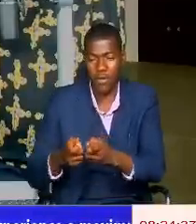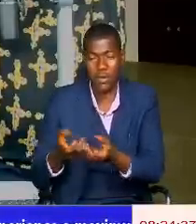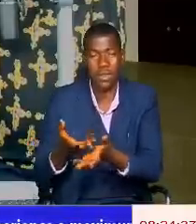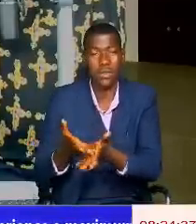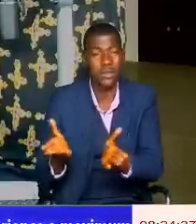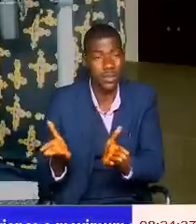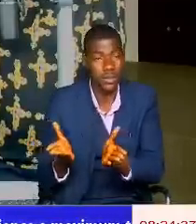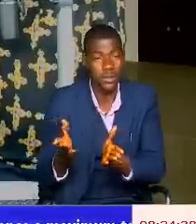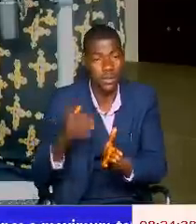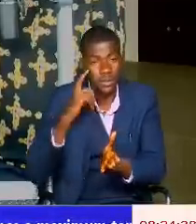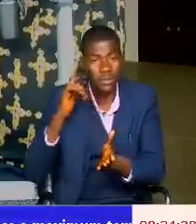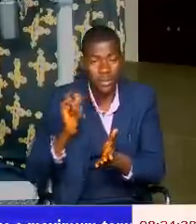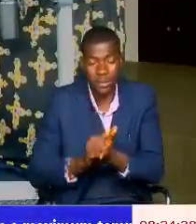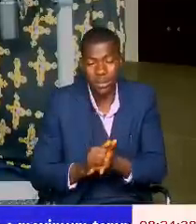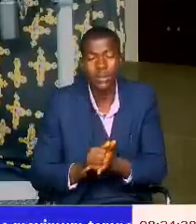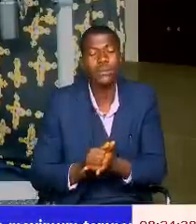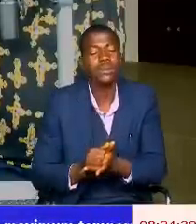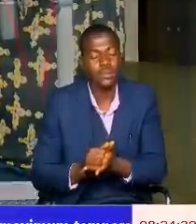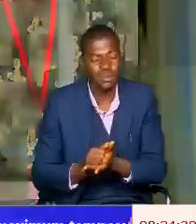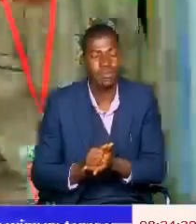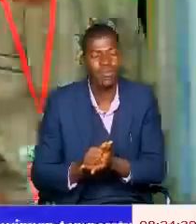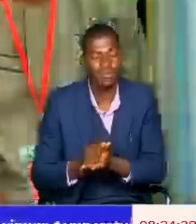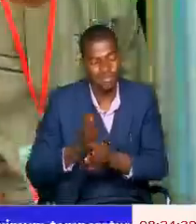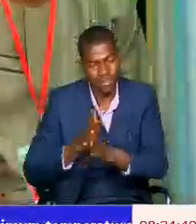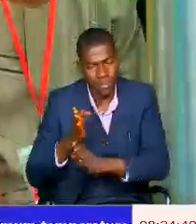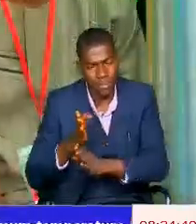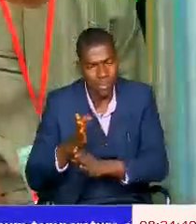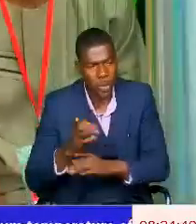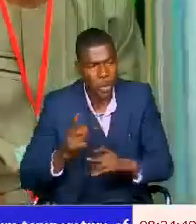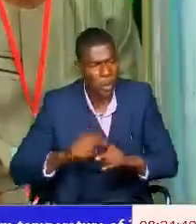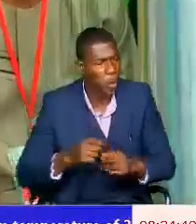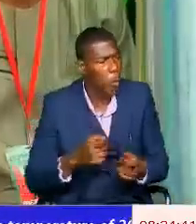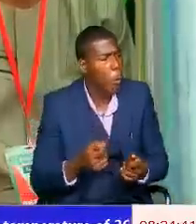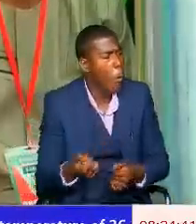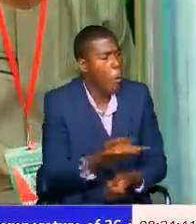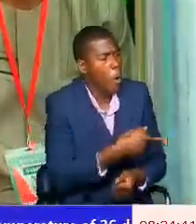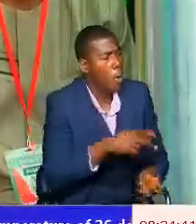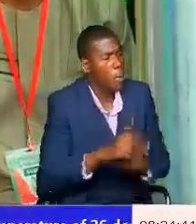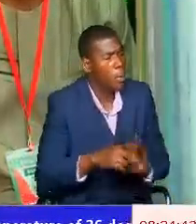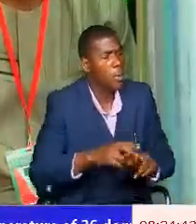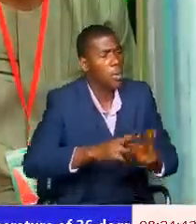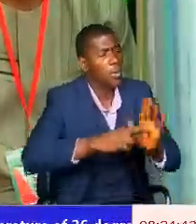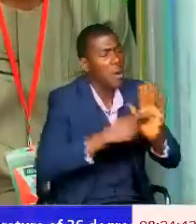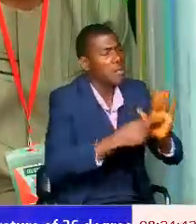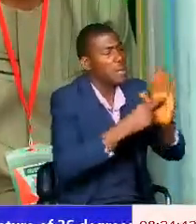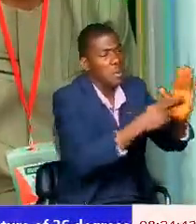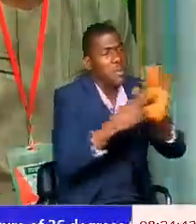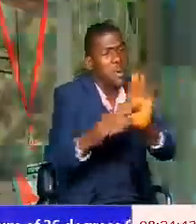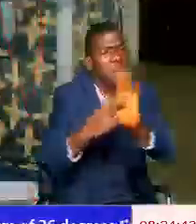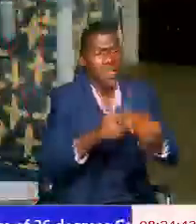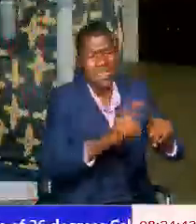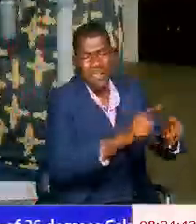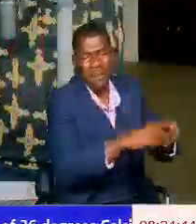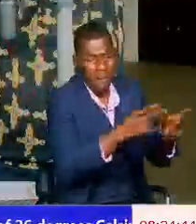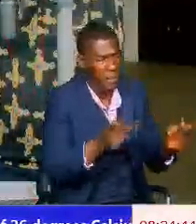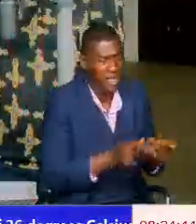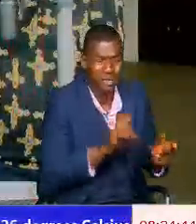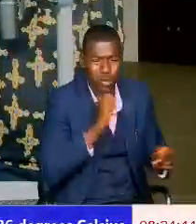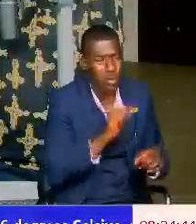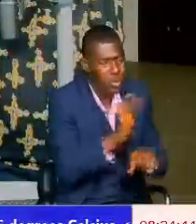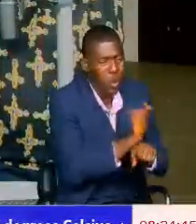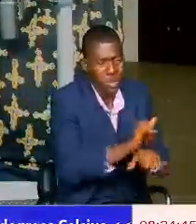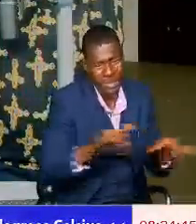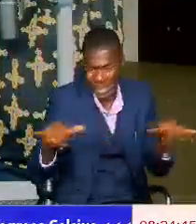condemning anybody. Now, I service. There's nobody you can say is a